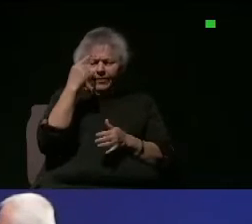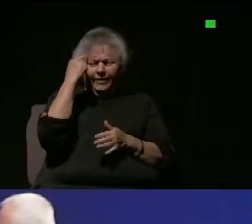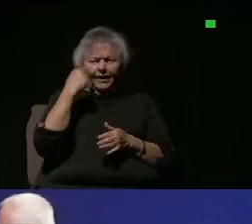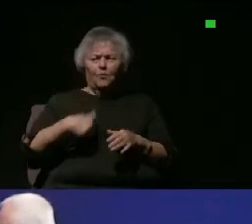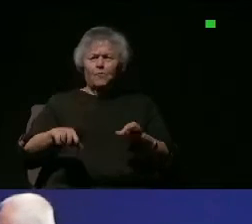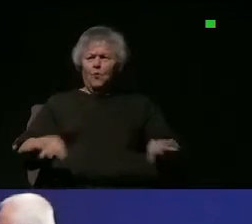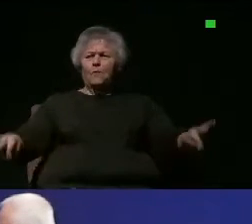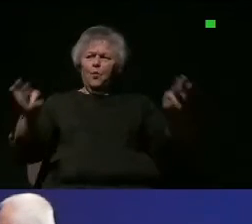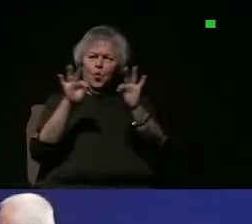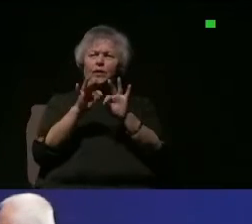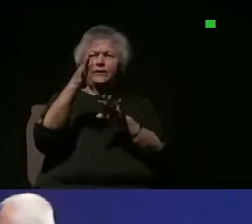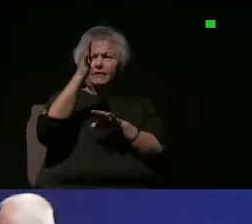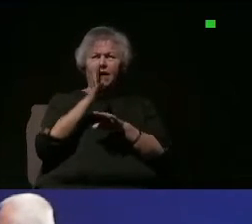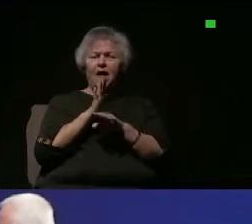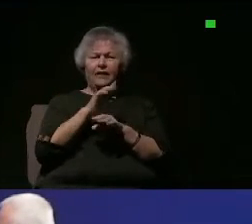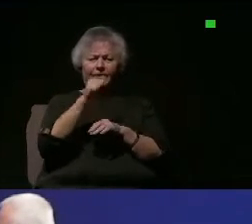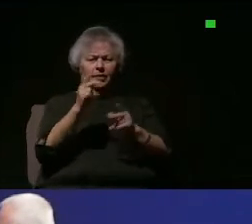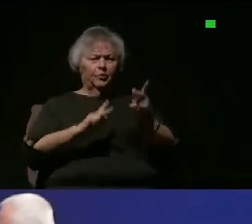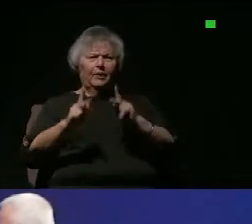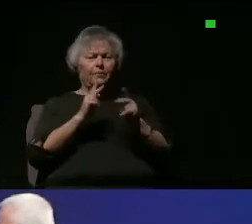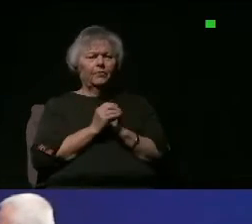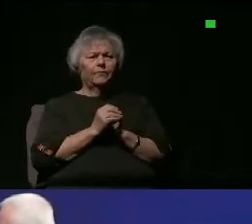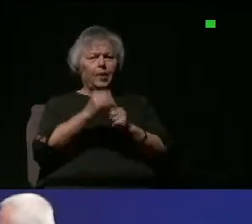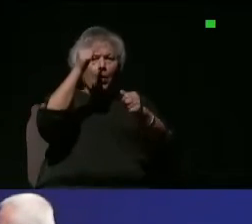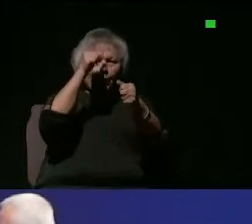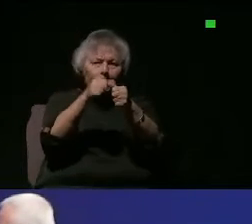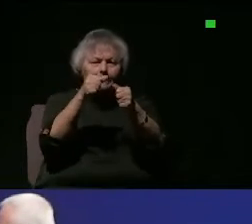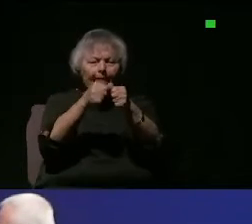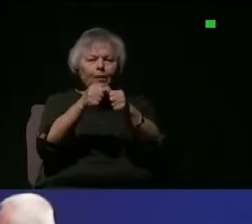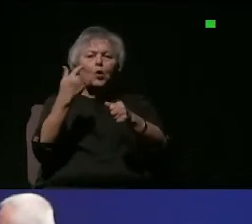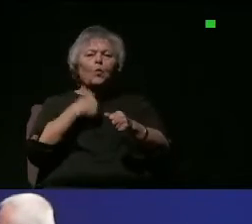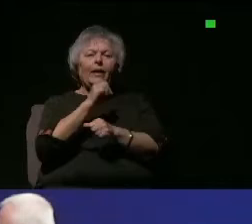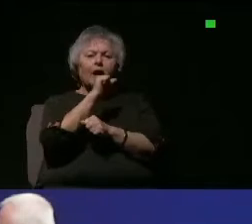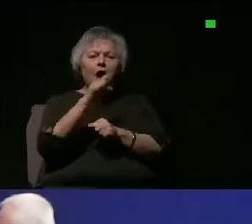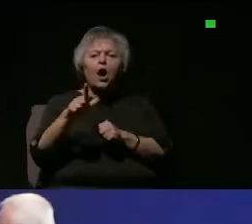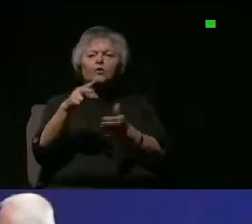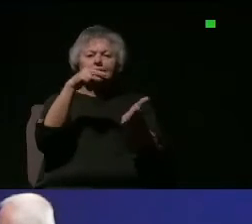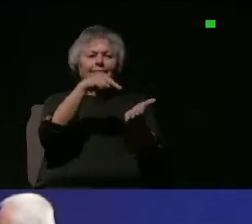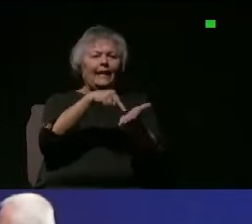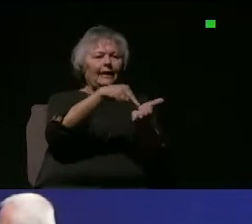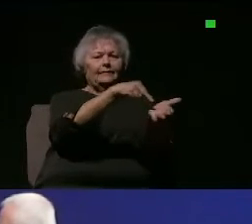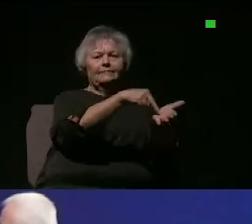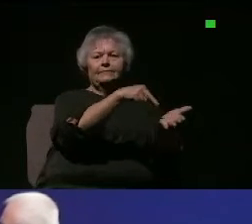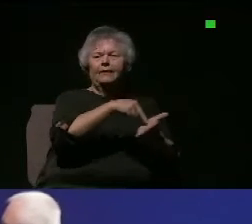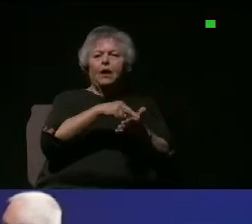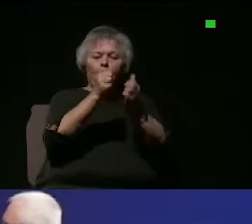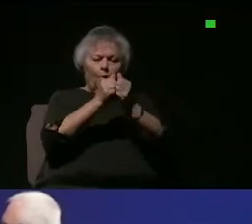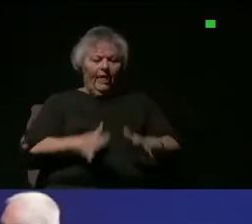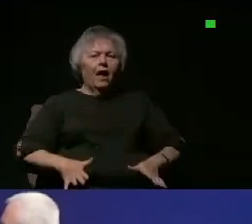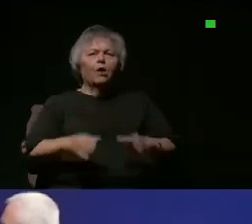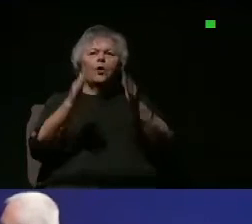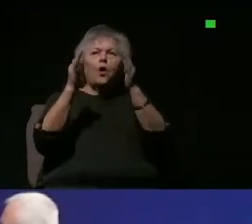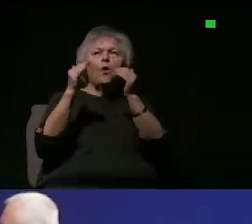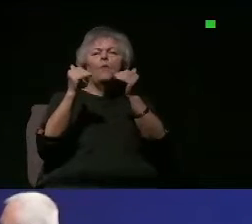remember that we were all standing around in the marketplace. We start out as equals. We're there without hope of providing